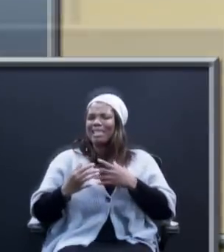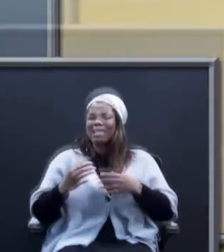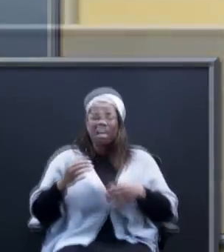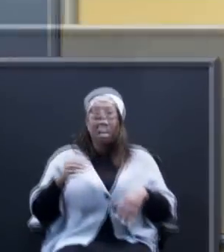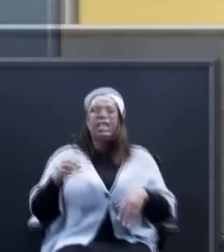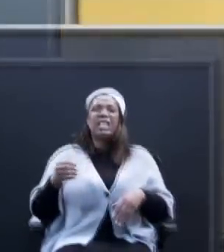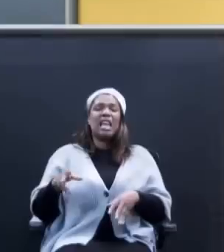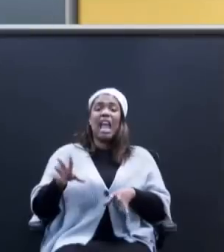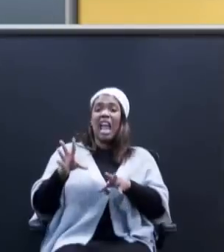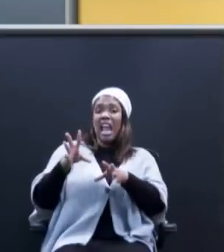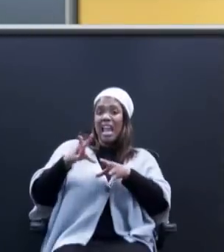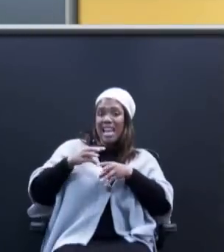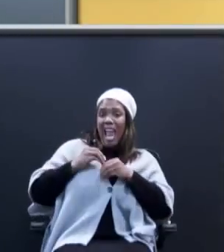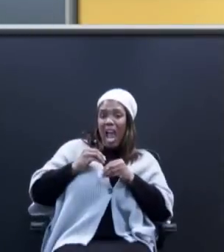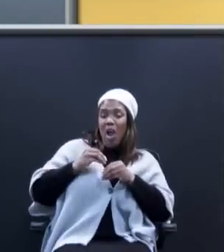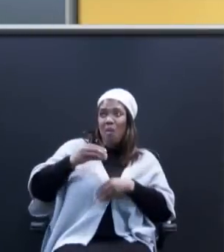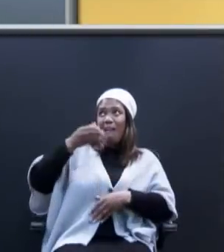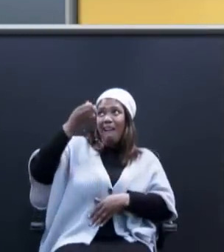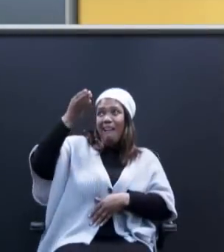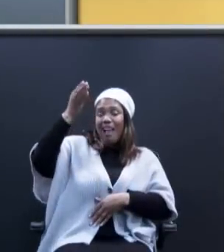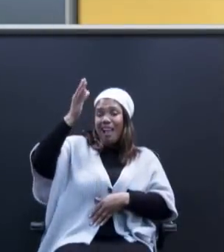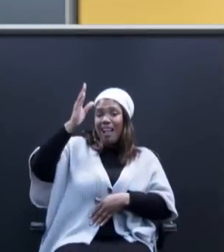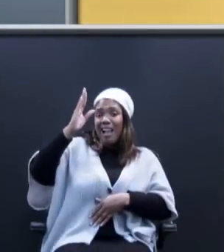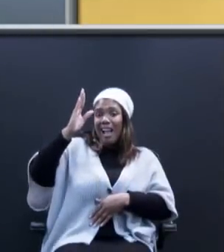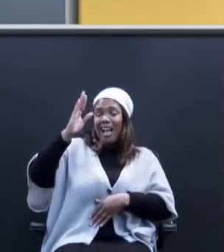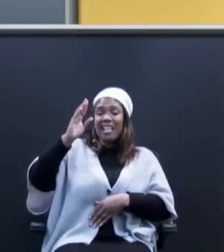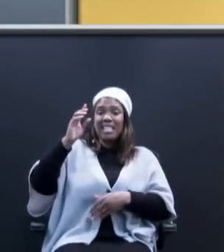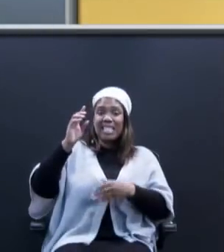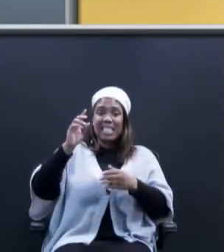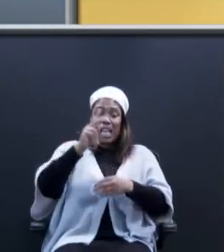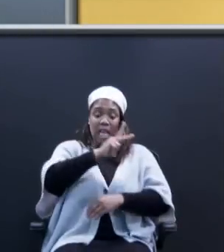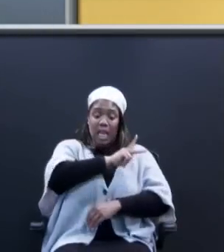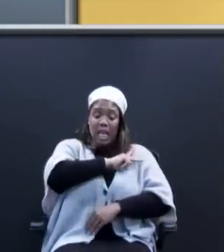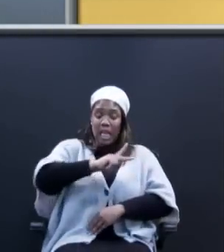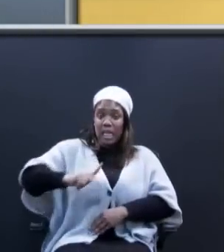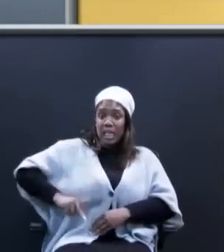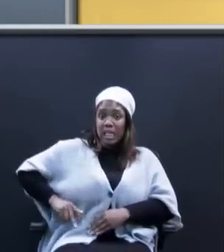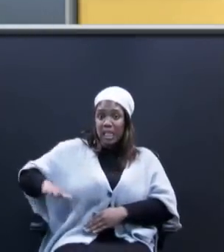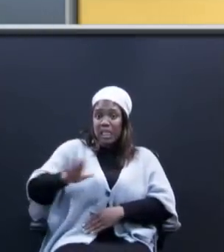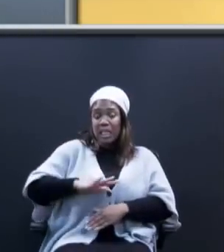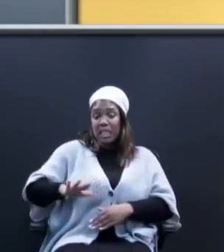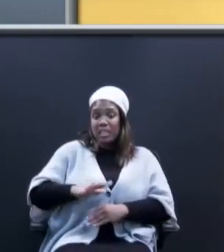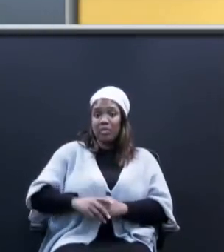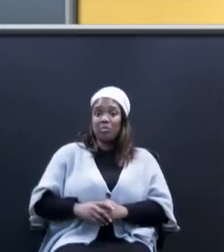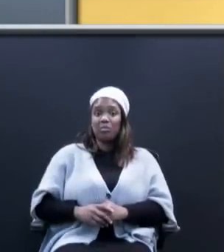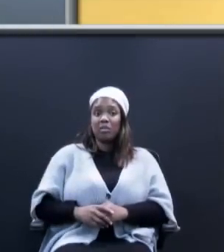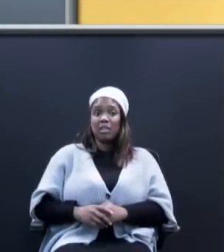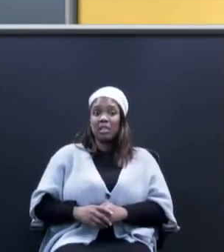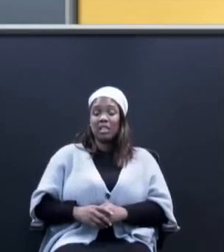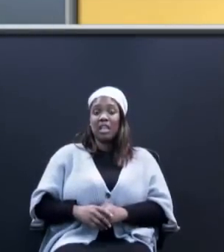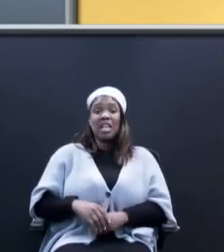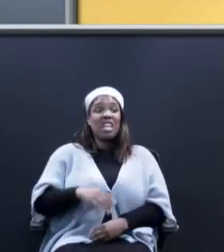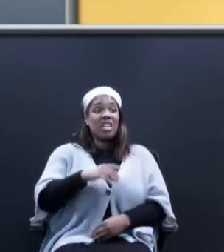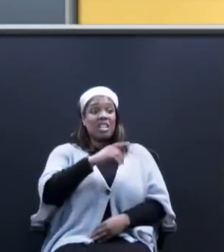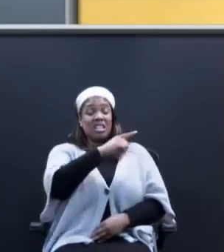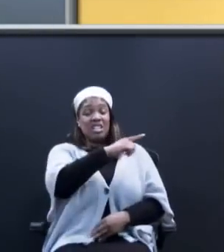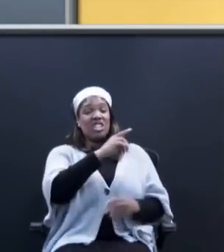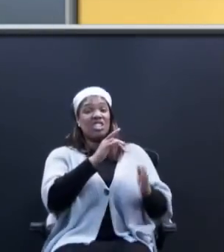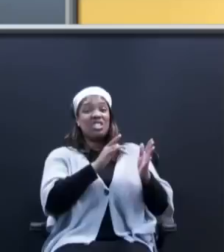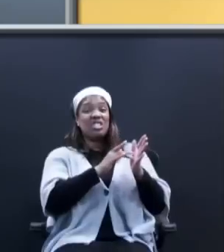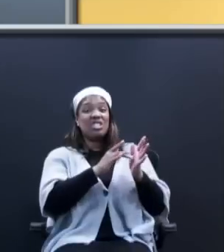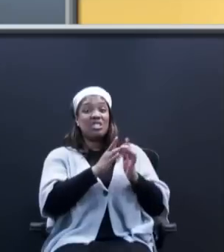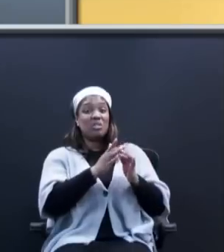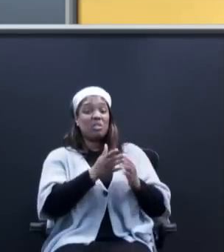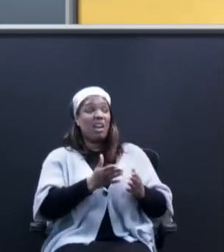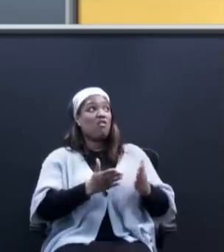talking about Jesus' kingdom. That's why I know that the Lord is going to have to offer up the whole creation, the first and the